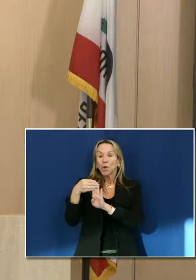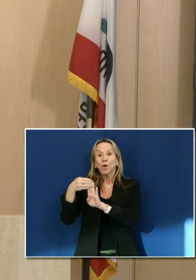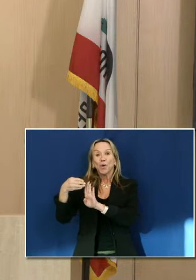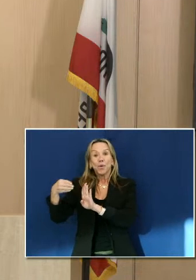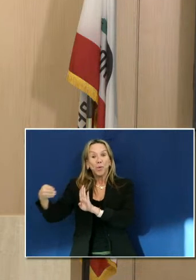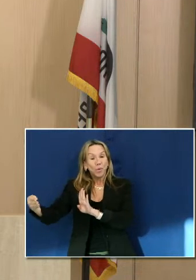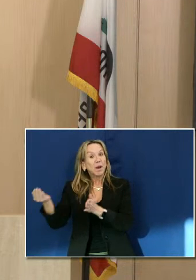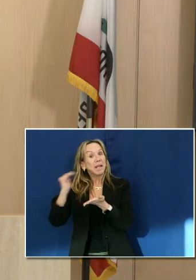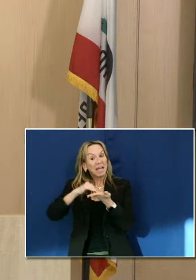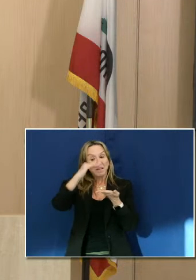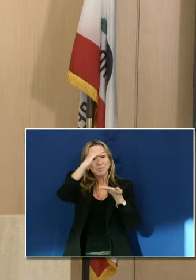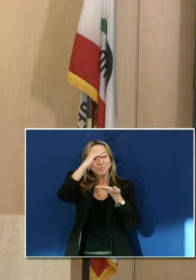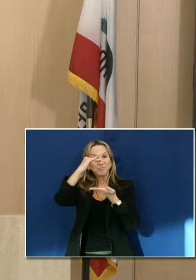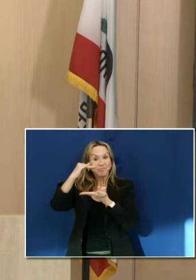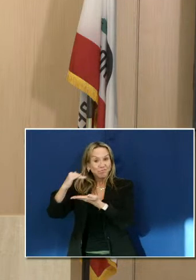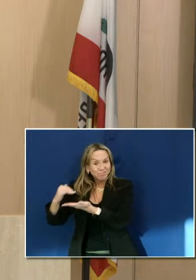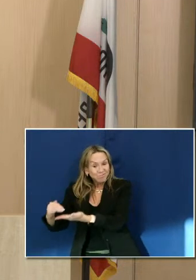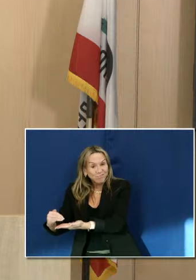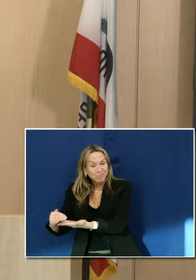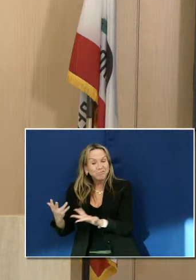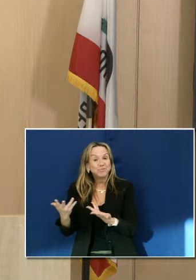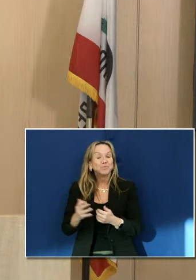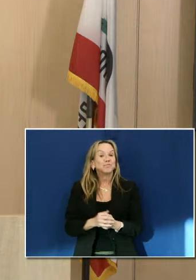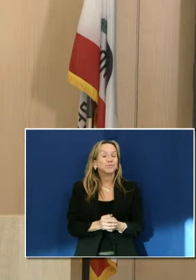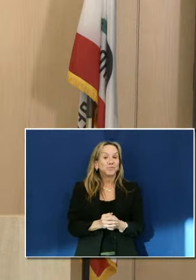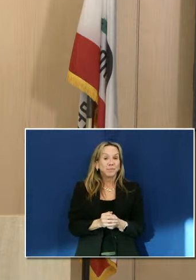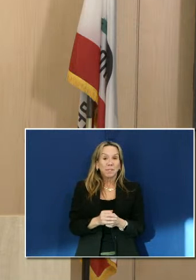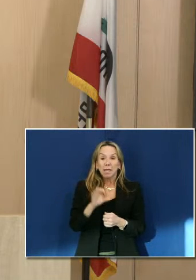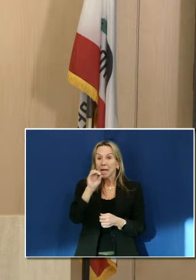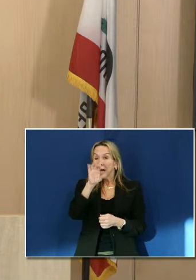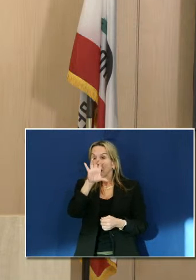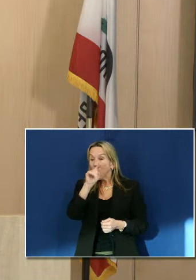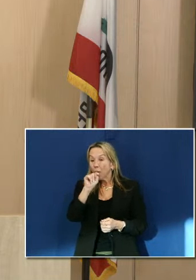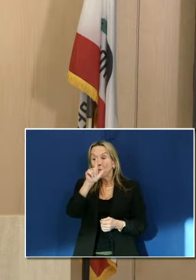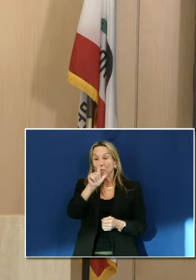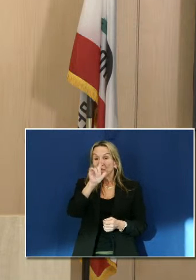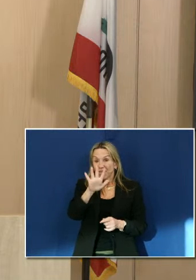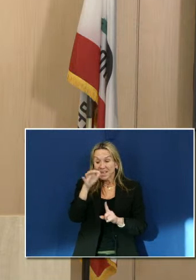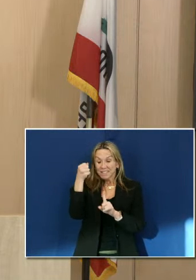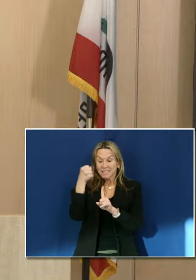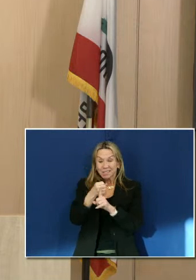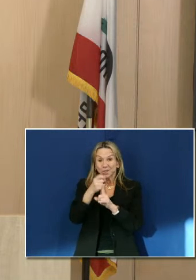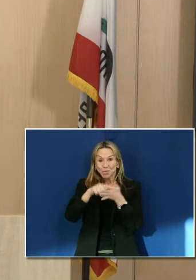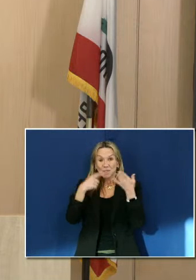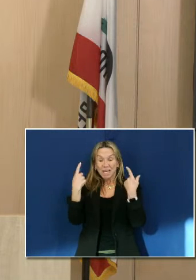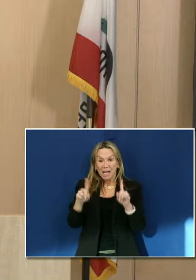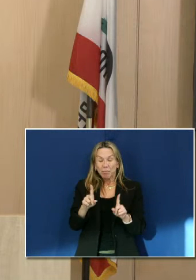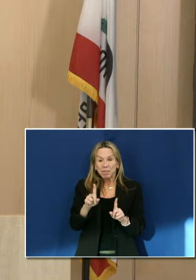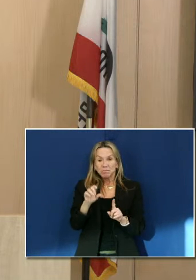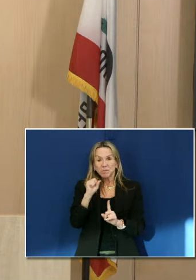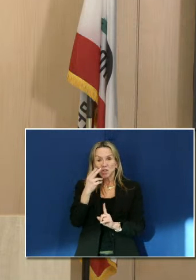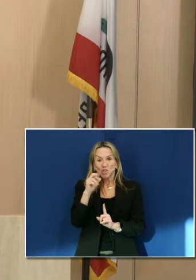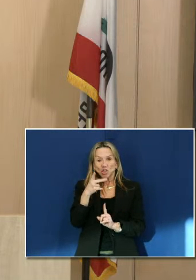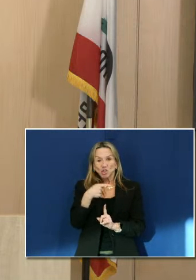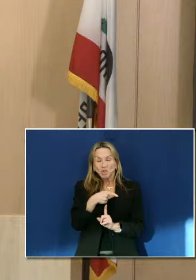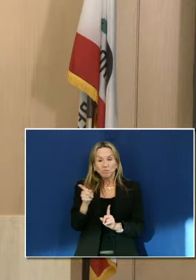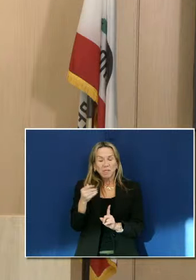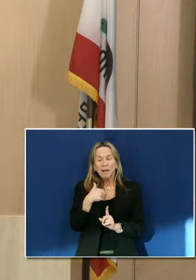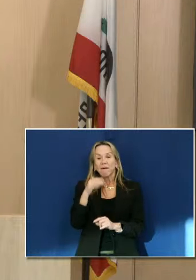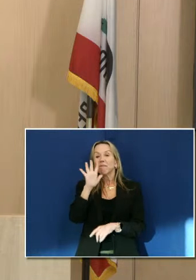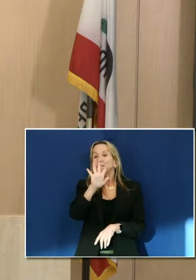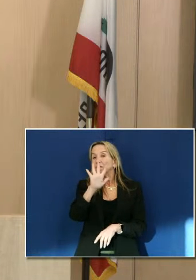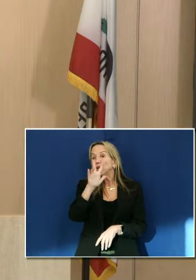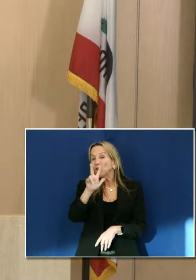Numbers declined precipitously, where on October 25th, across all Sharp hospitals, we had